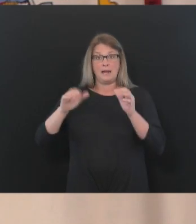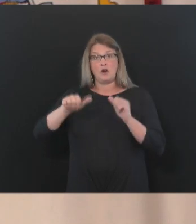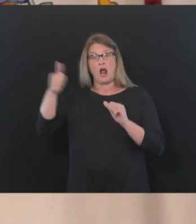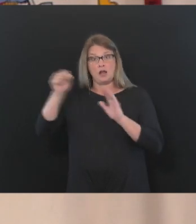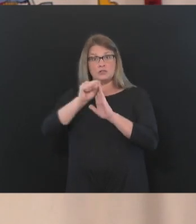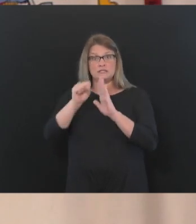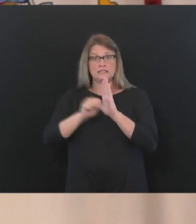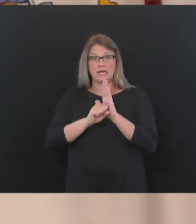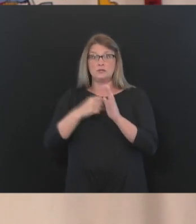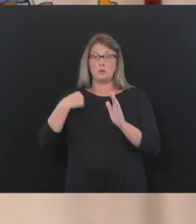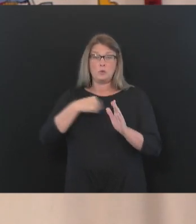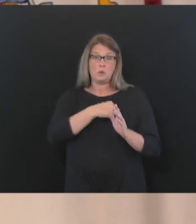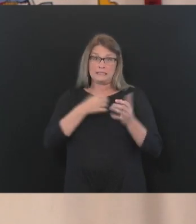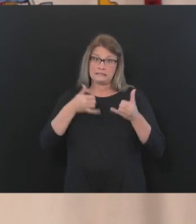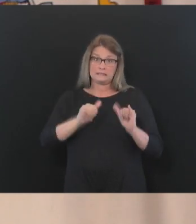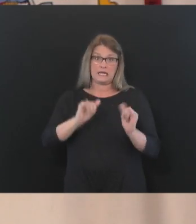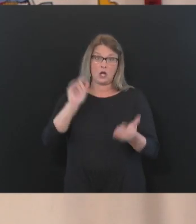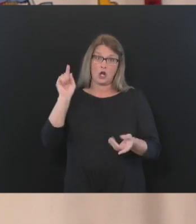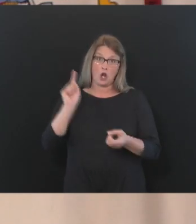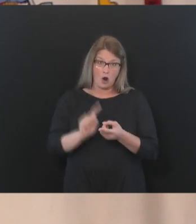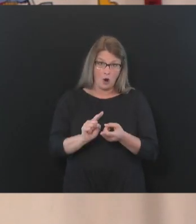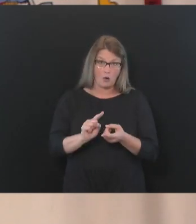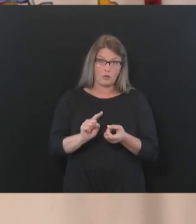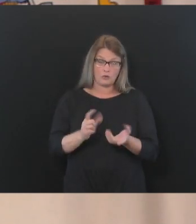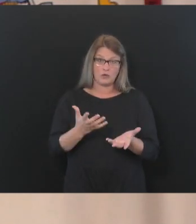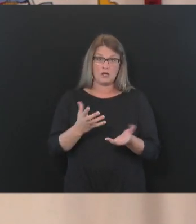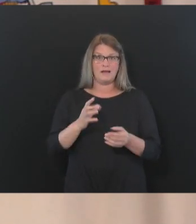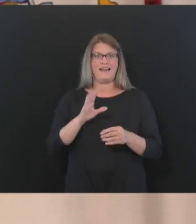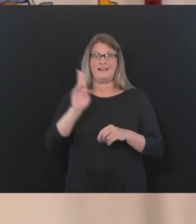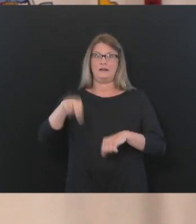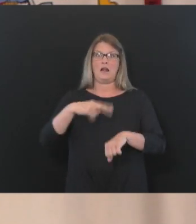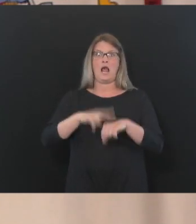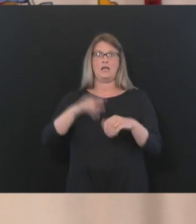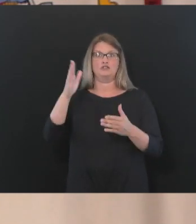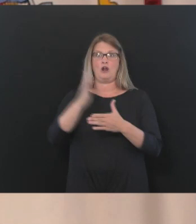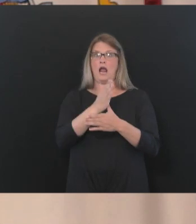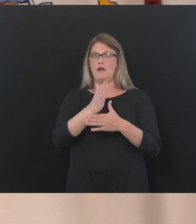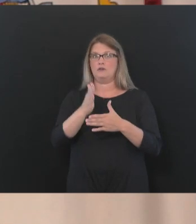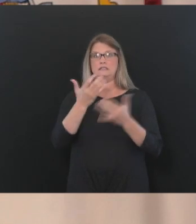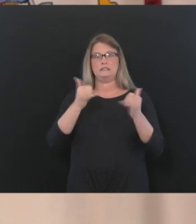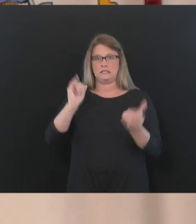and surely significantly below the national average,